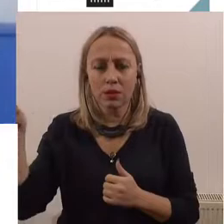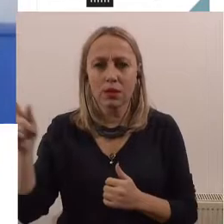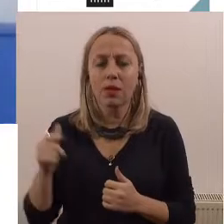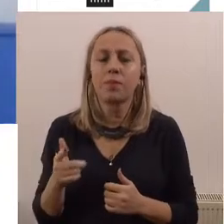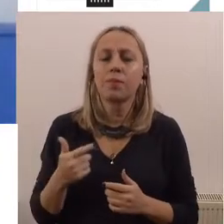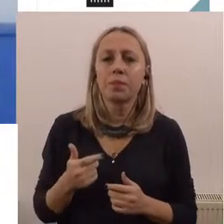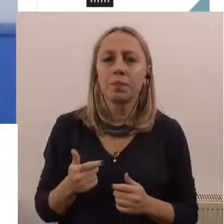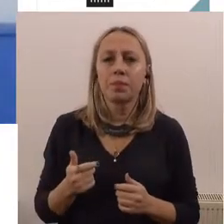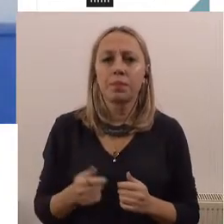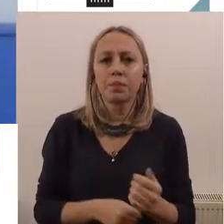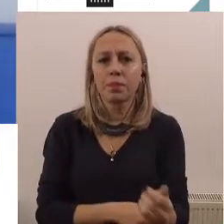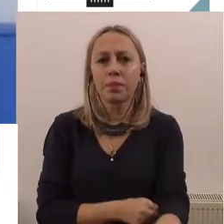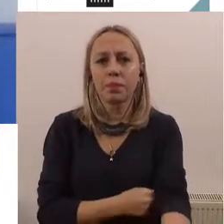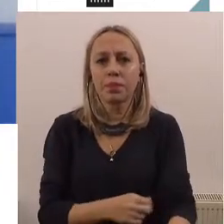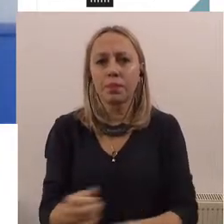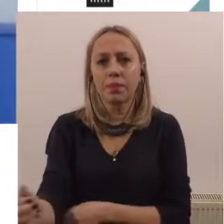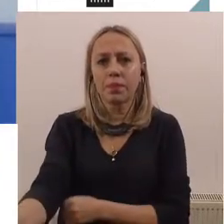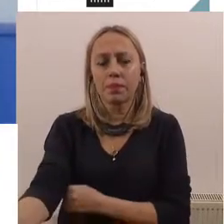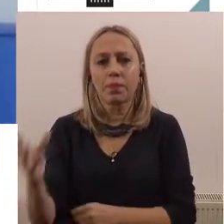want to